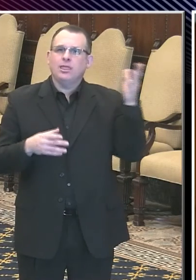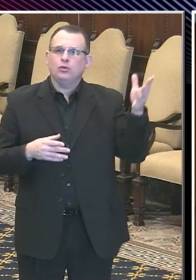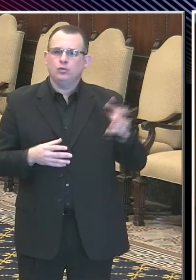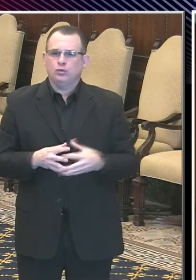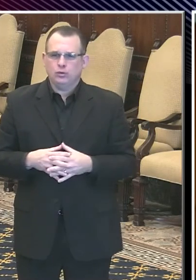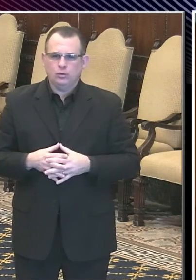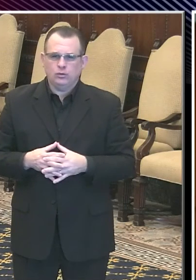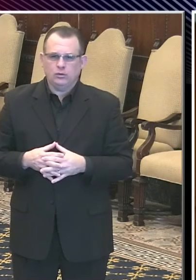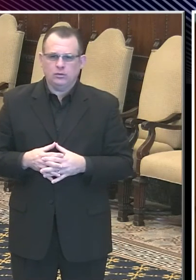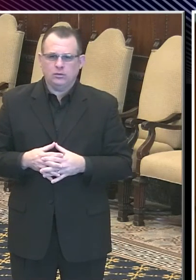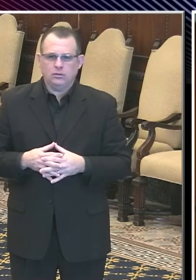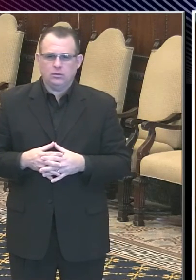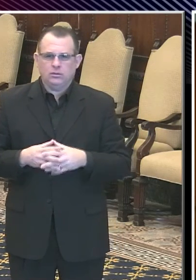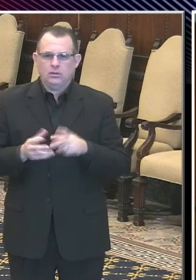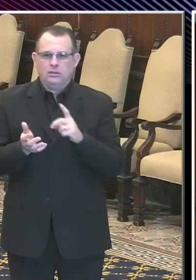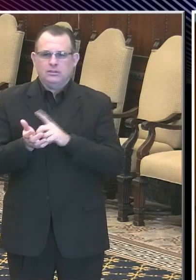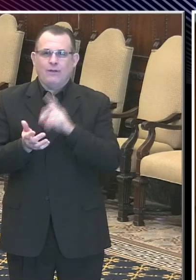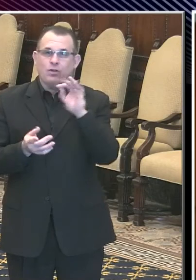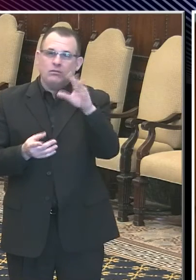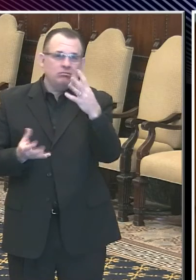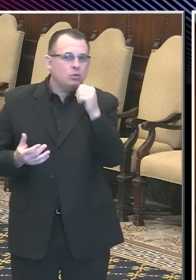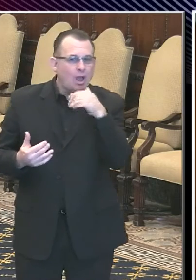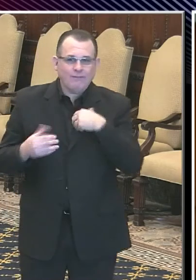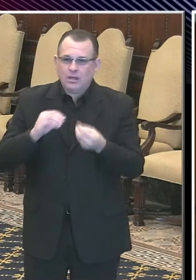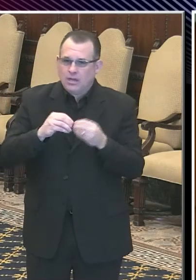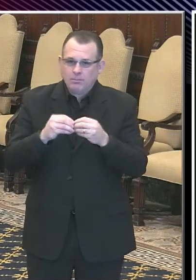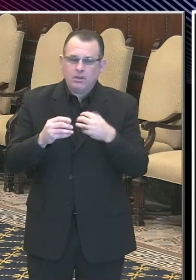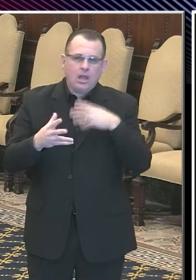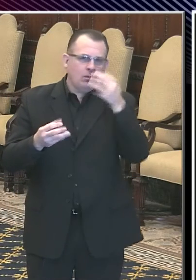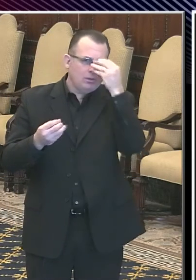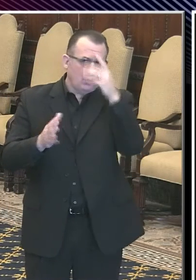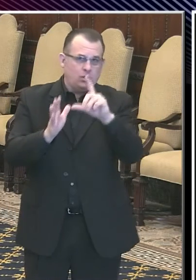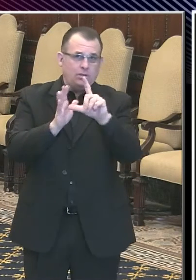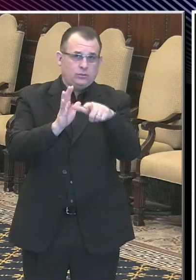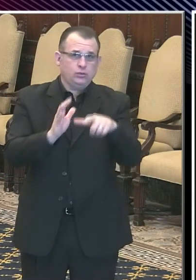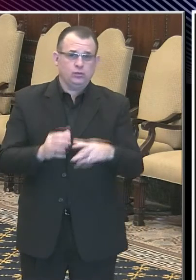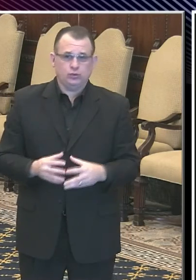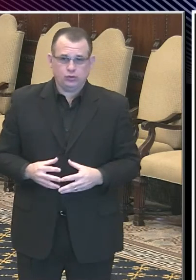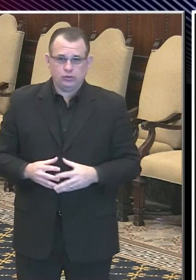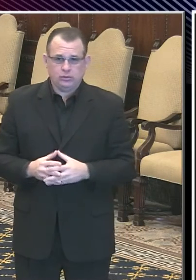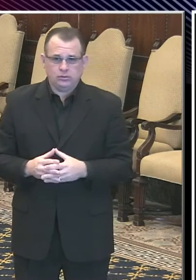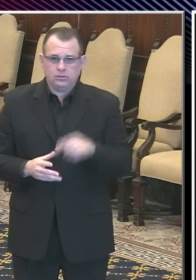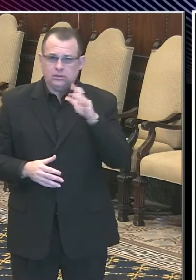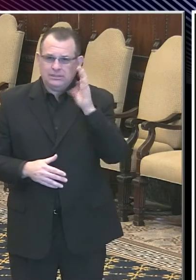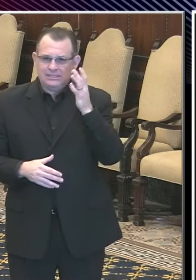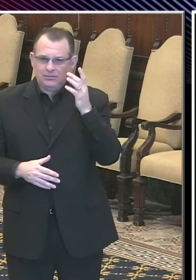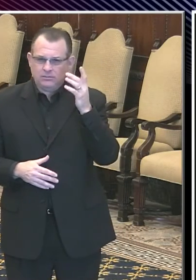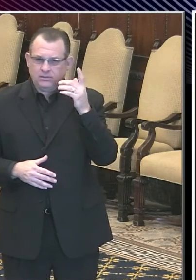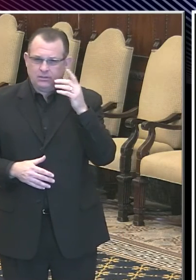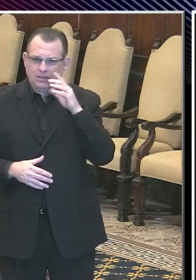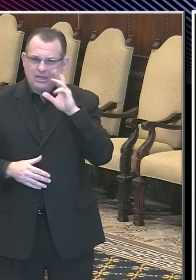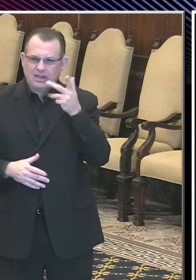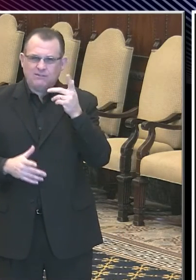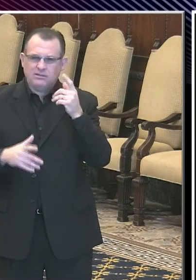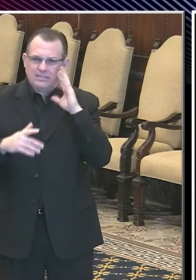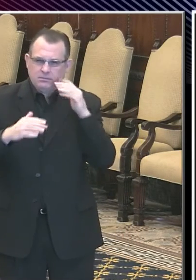I don't think we have that number. We can get it to you. Okay, because it seems like there's never really been more than a handful